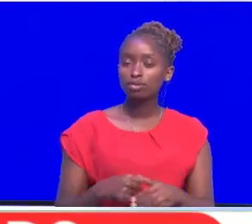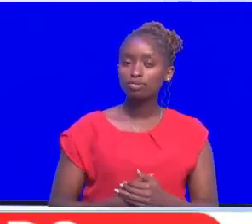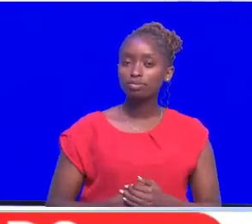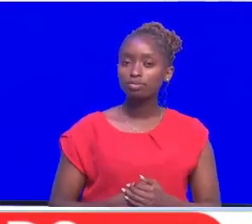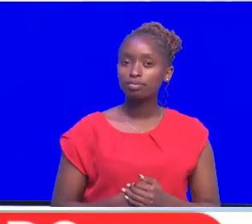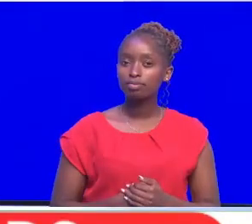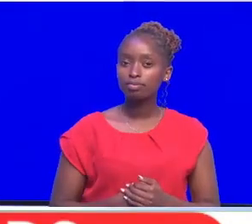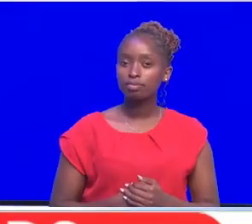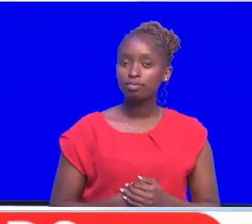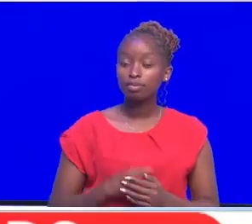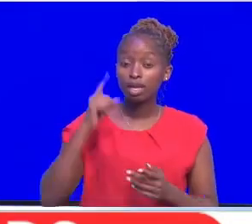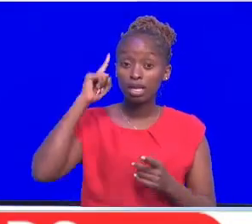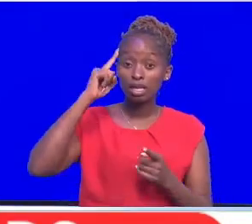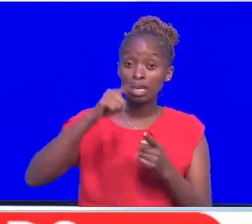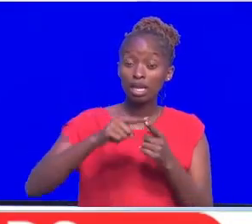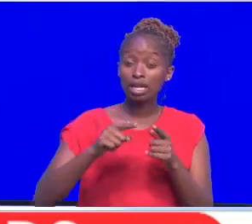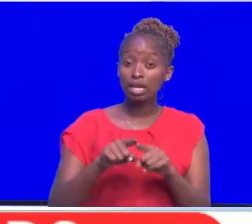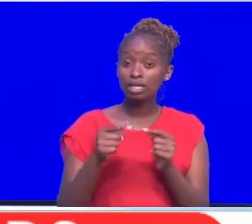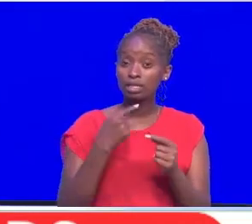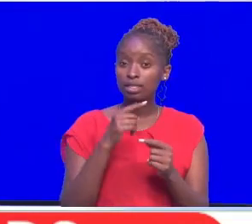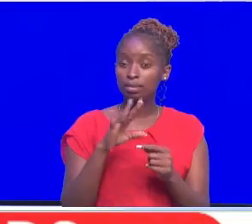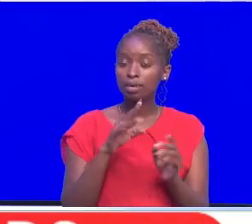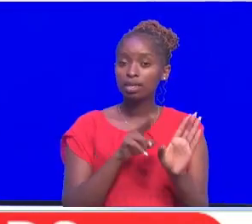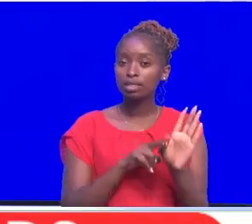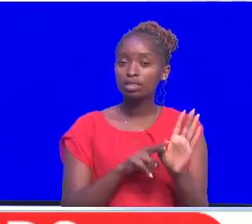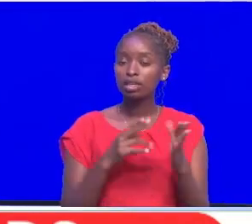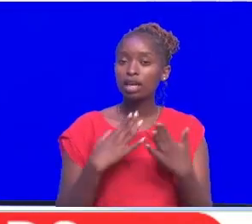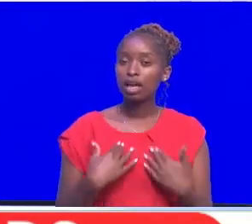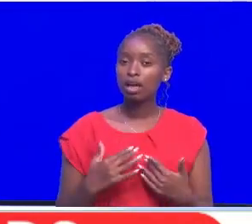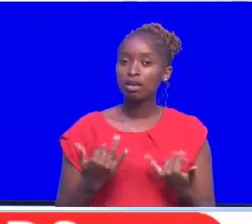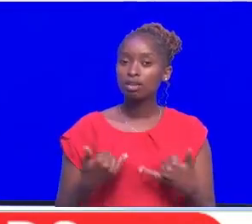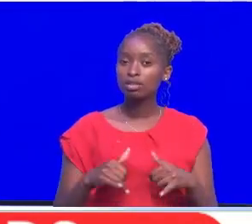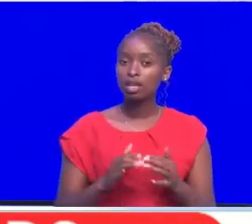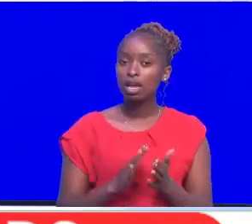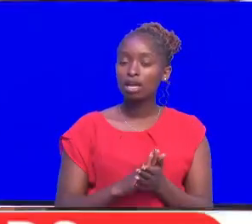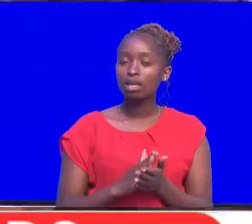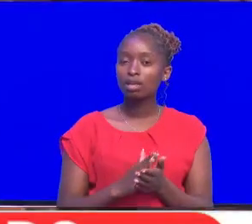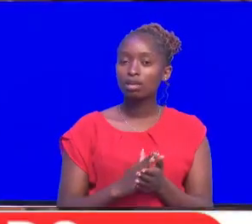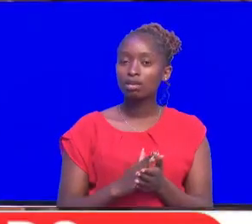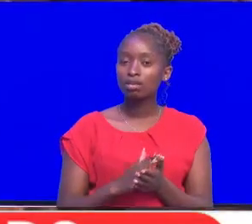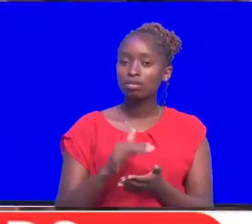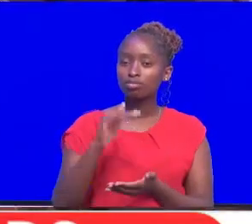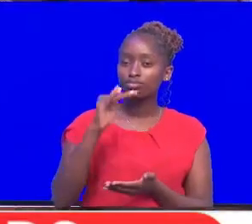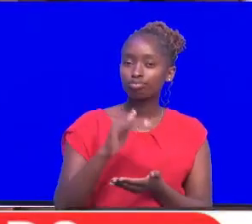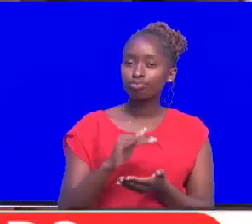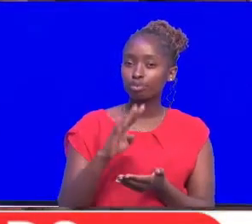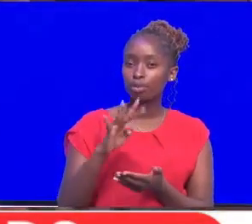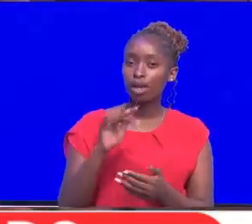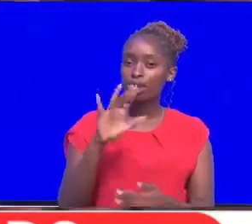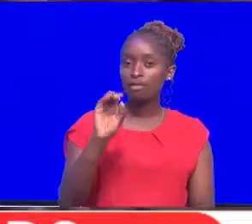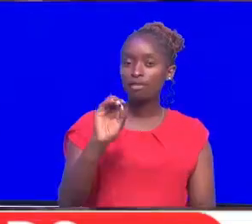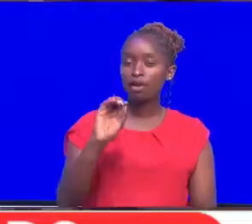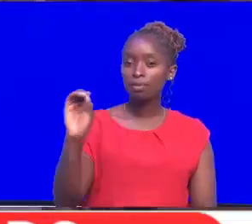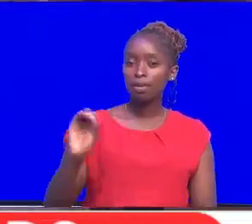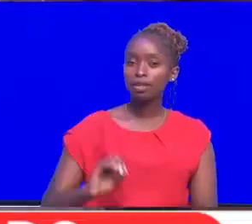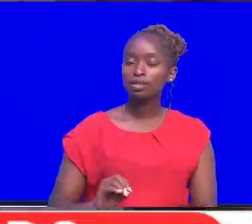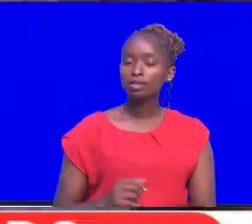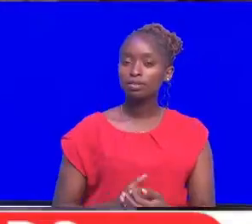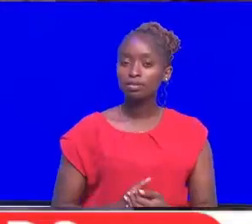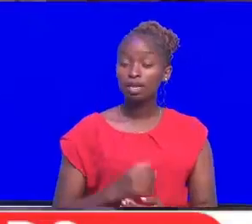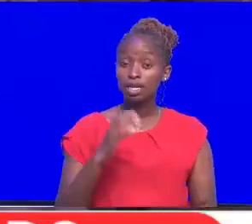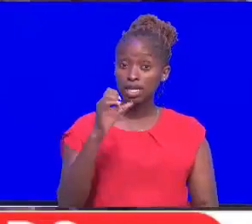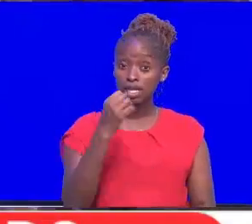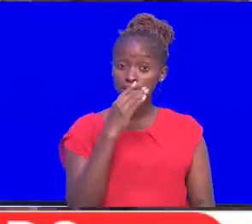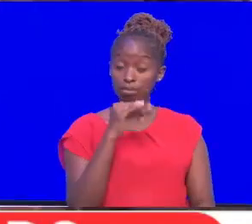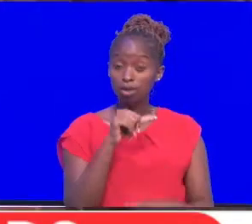The target, as was said by the chair, is to cut down by 50%. The Cabinet Secretary Kipchumba Murkomen spoke